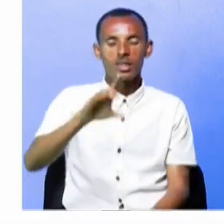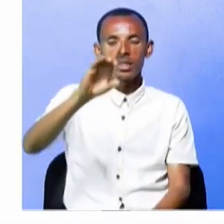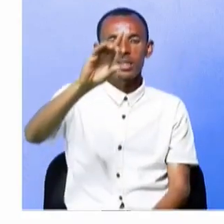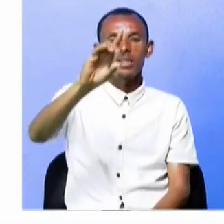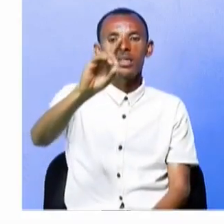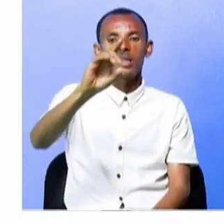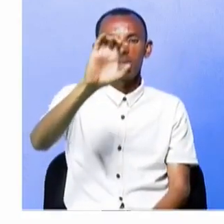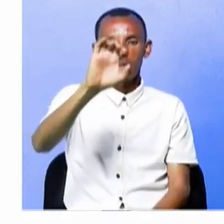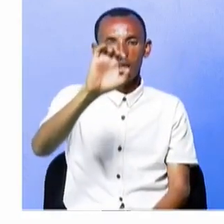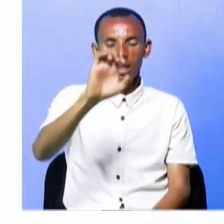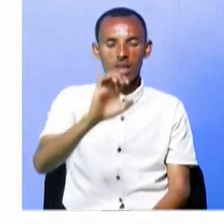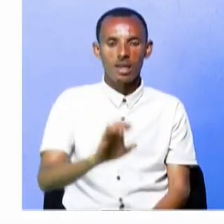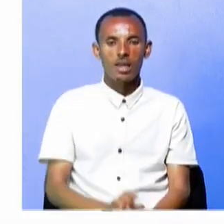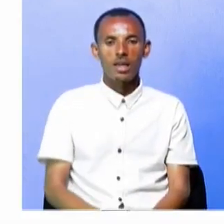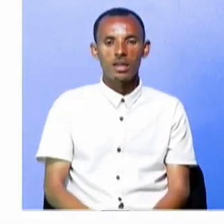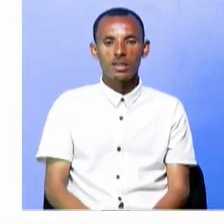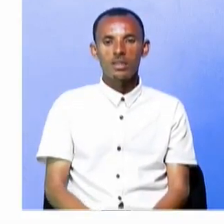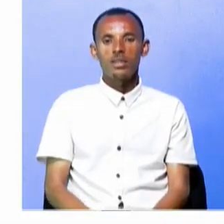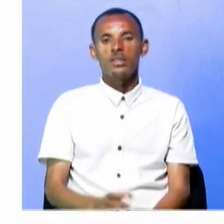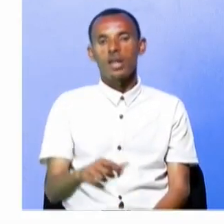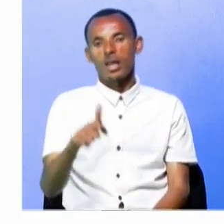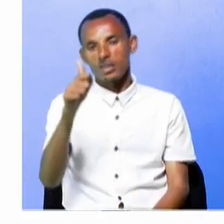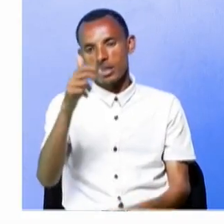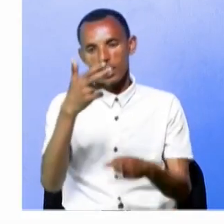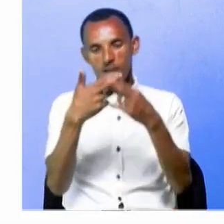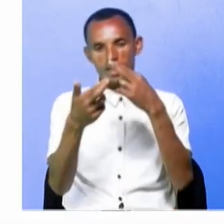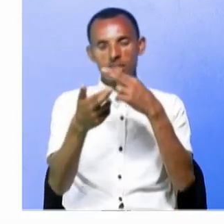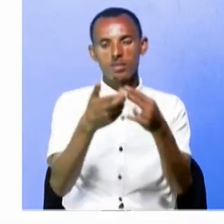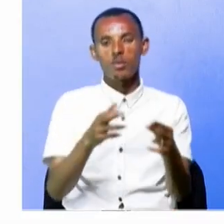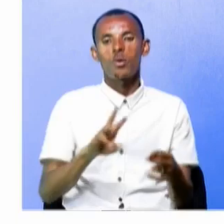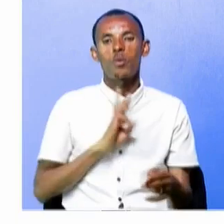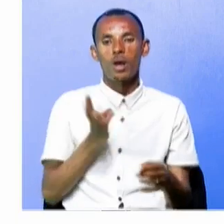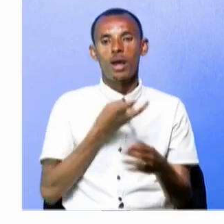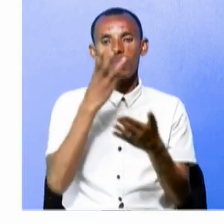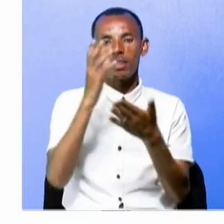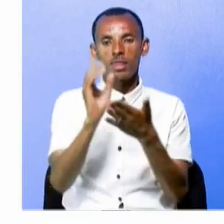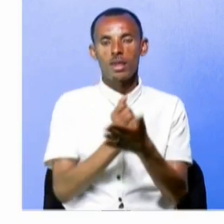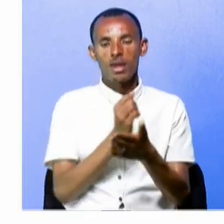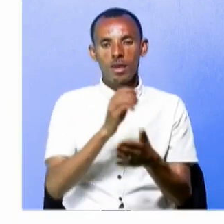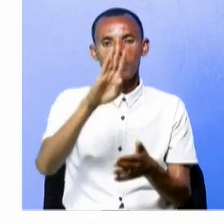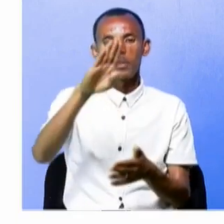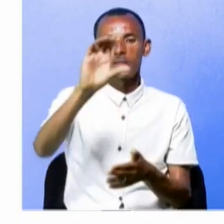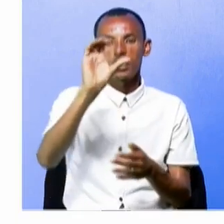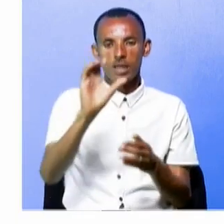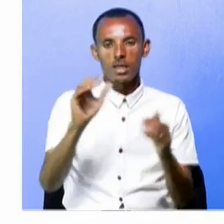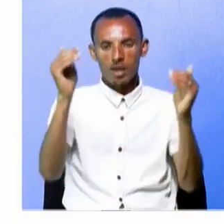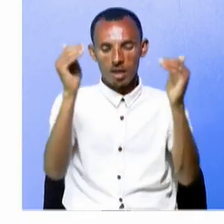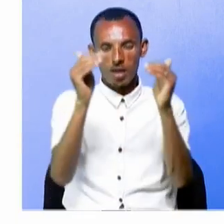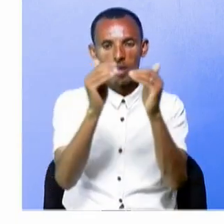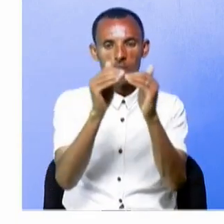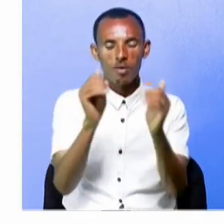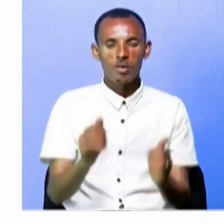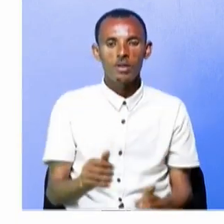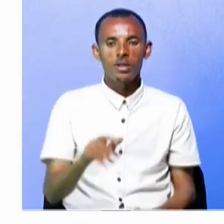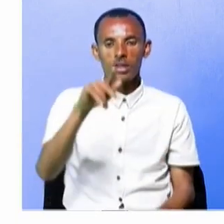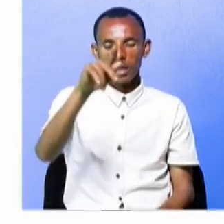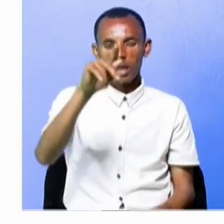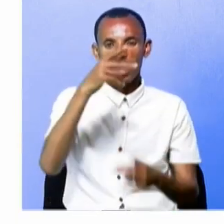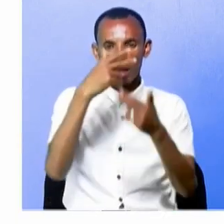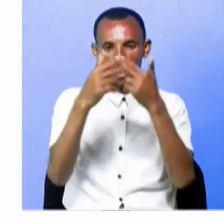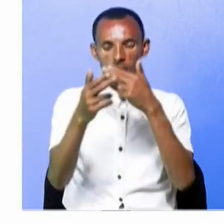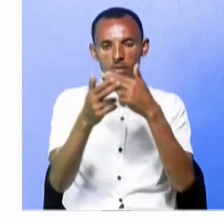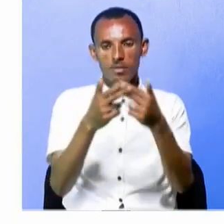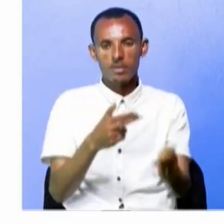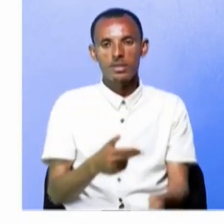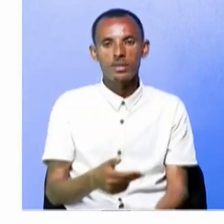DE. The other relationship that we can take is BC is equal to K times